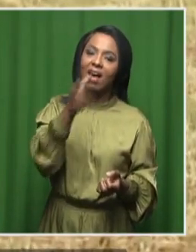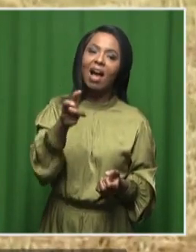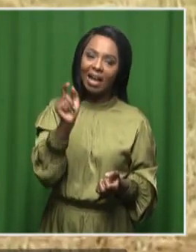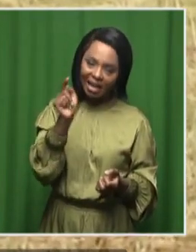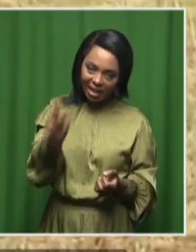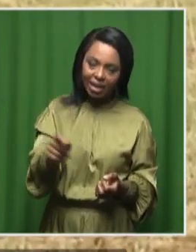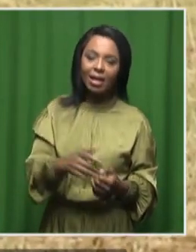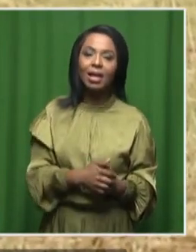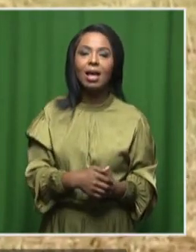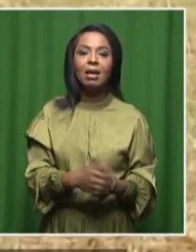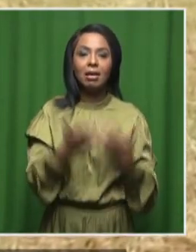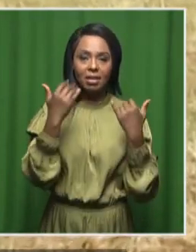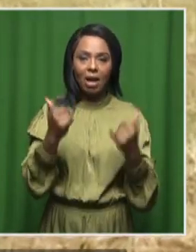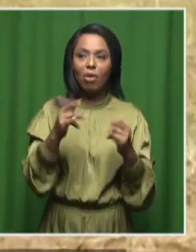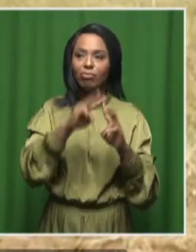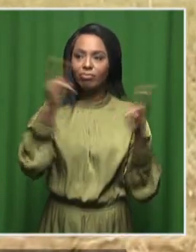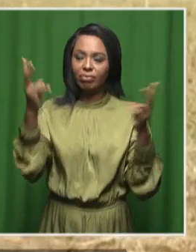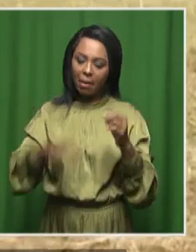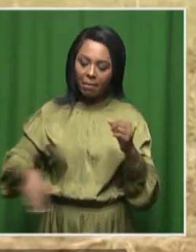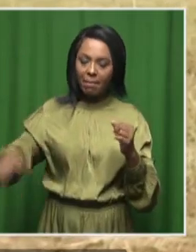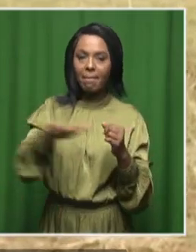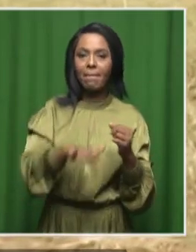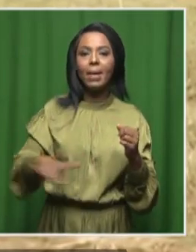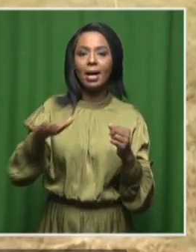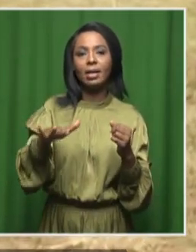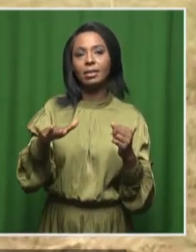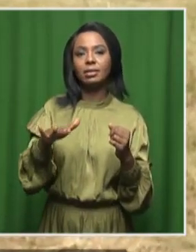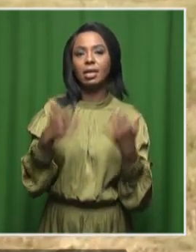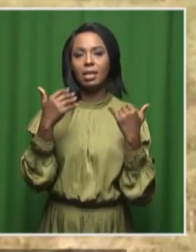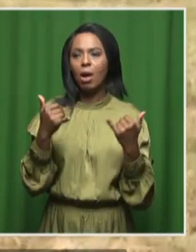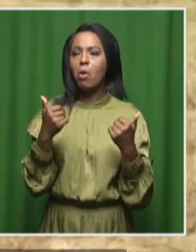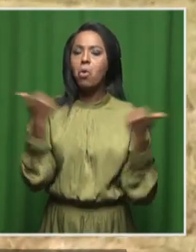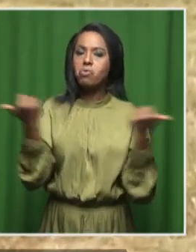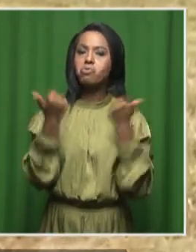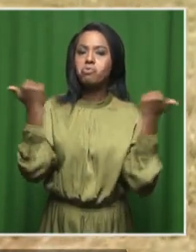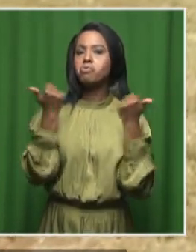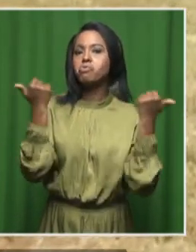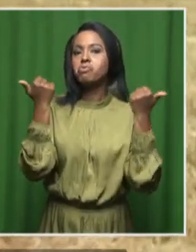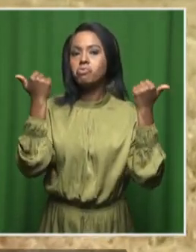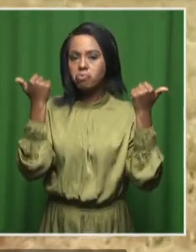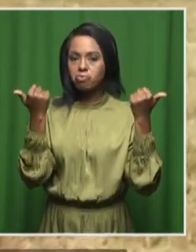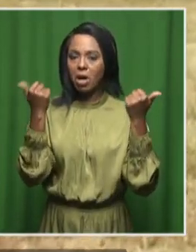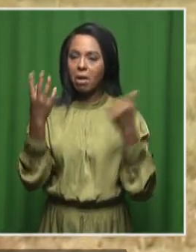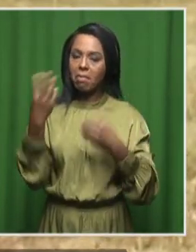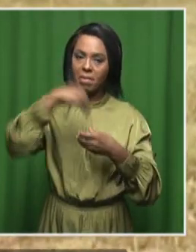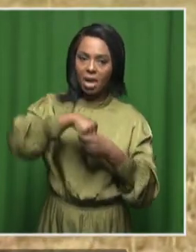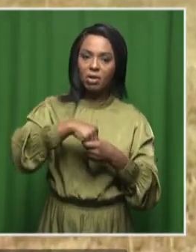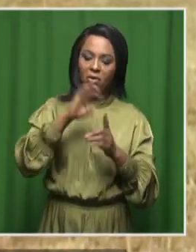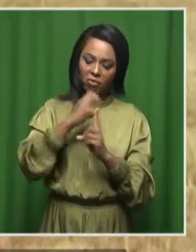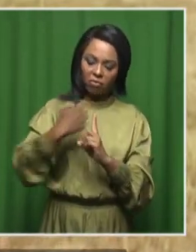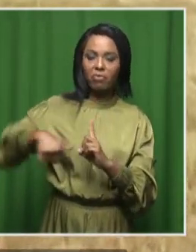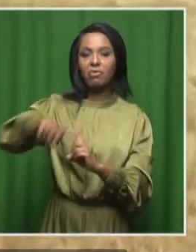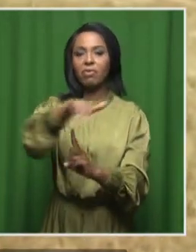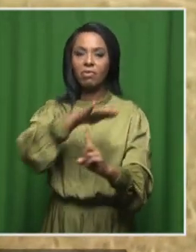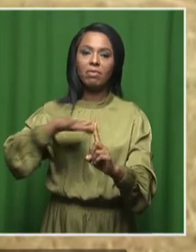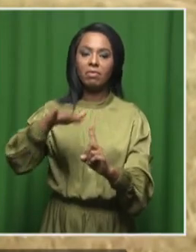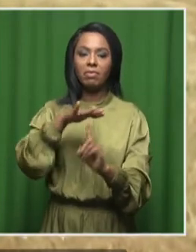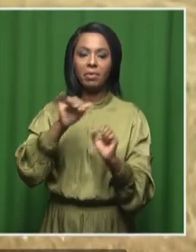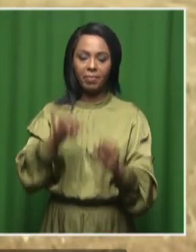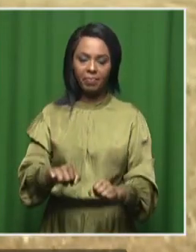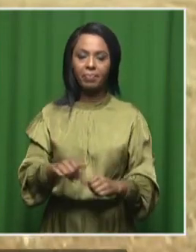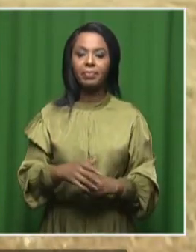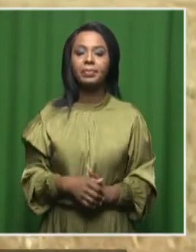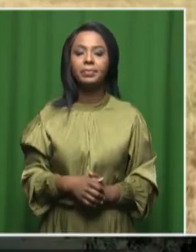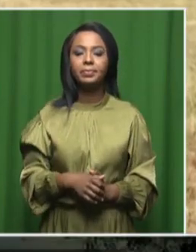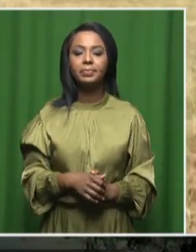to upgrade and be well enough to be part of this sanctuary after all.